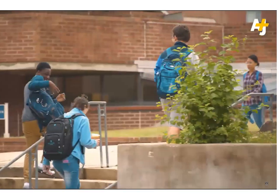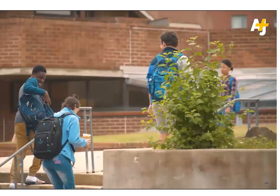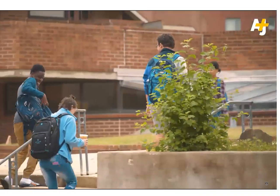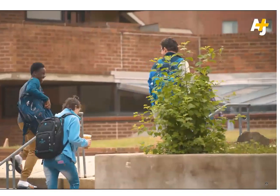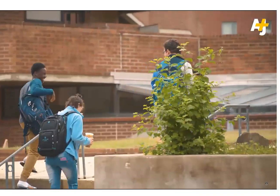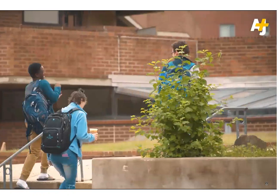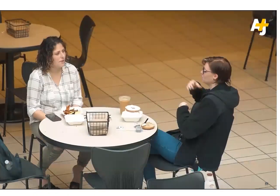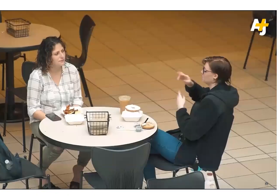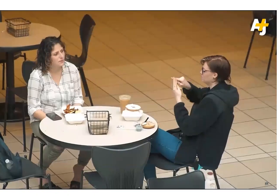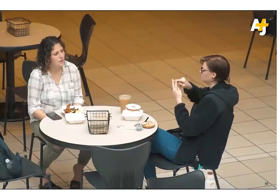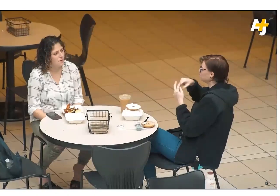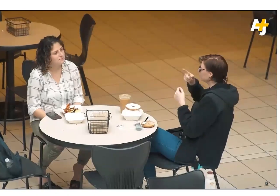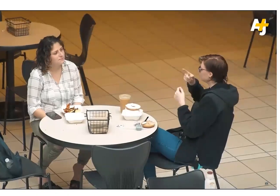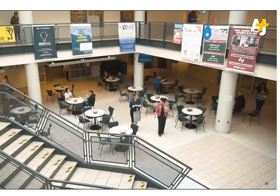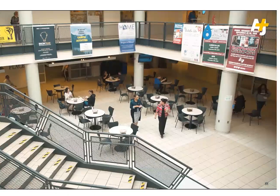people.